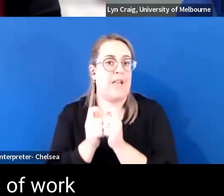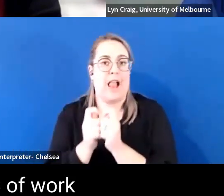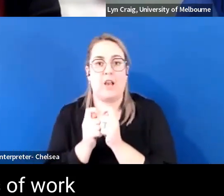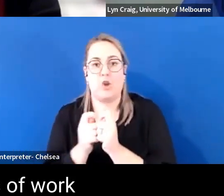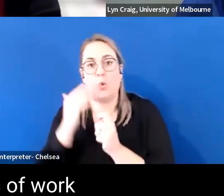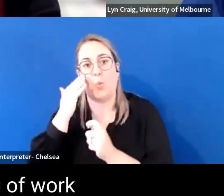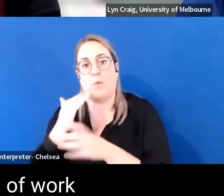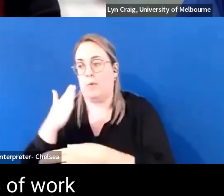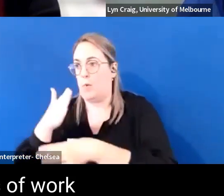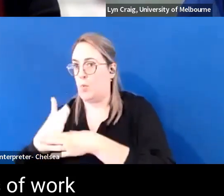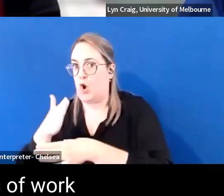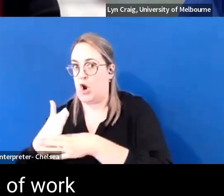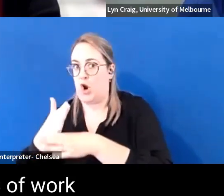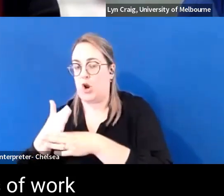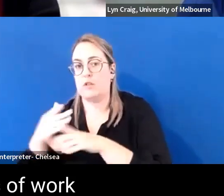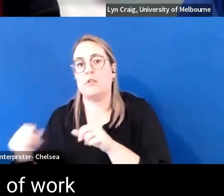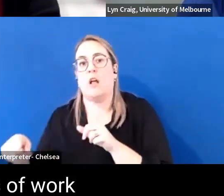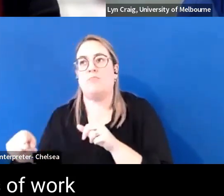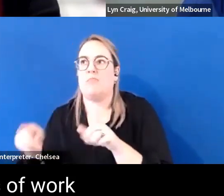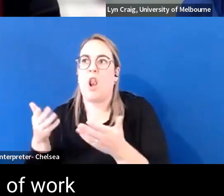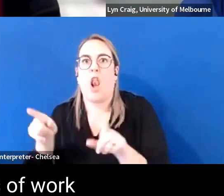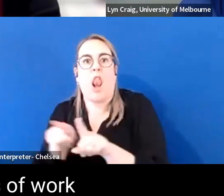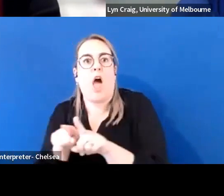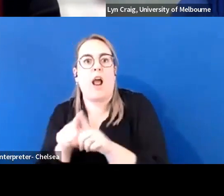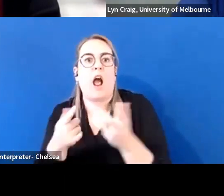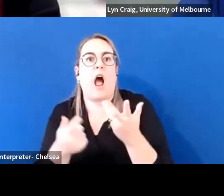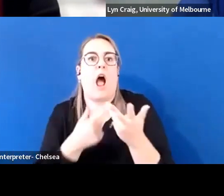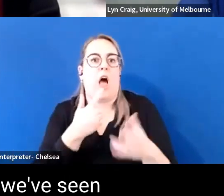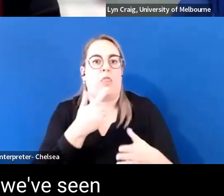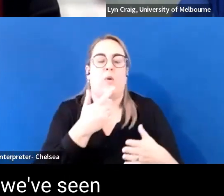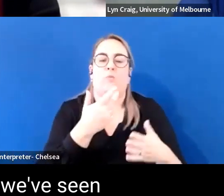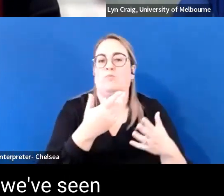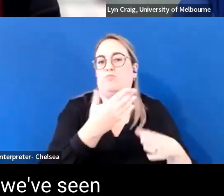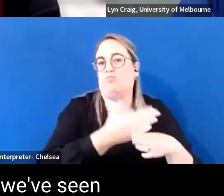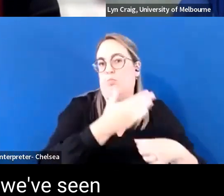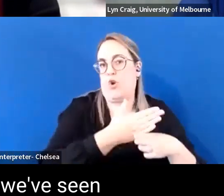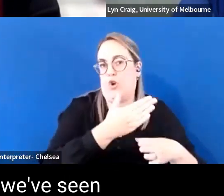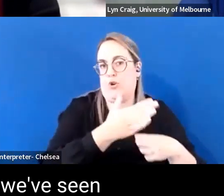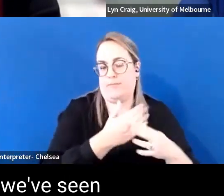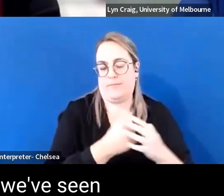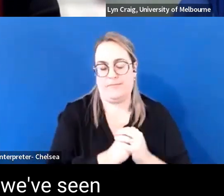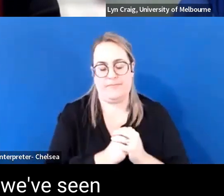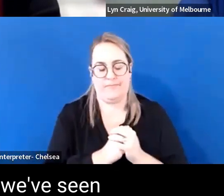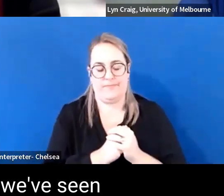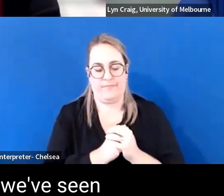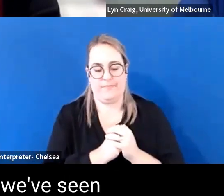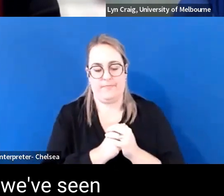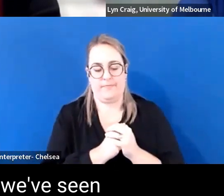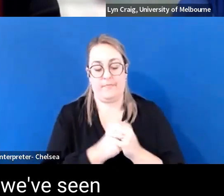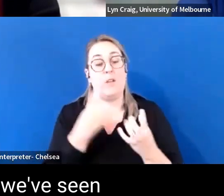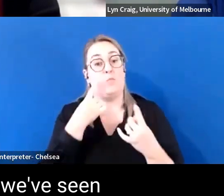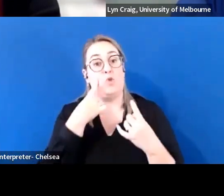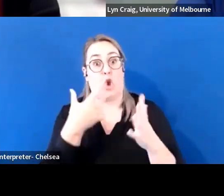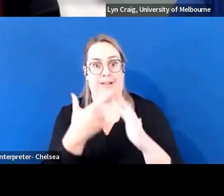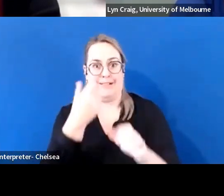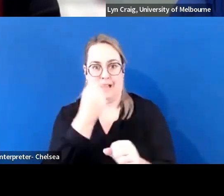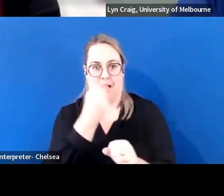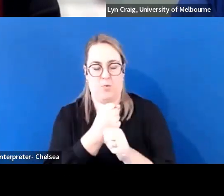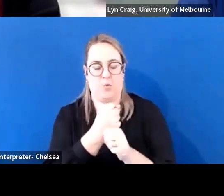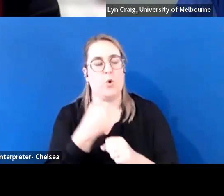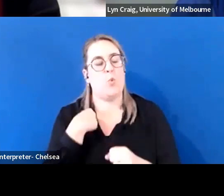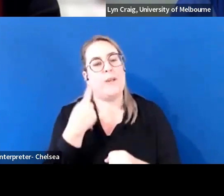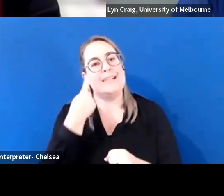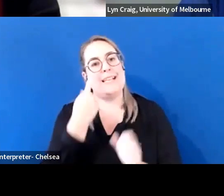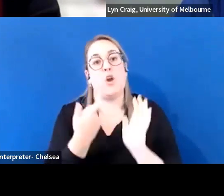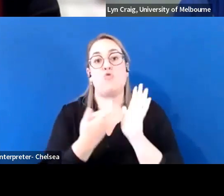as other sorts of work contributes to our economy. So, for example, we've seen a Royal Commission into the aged